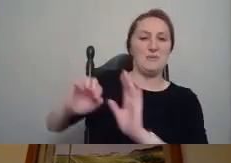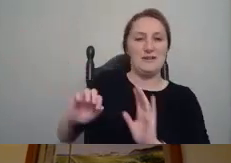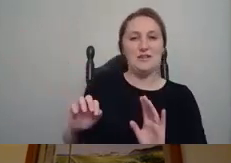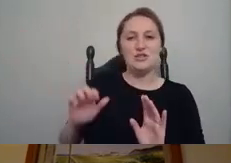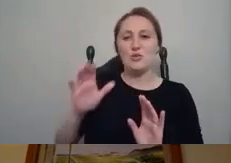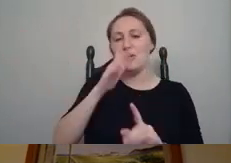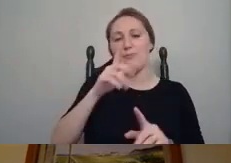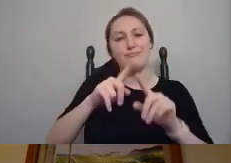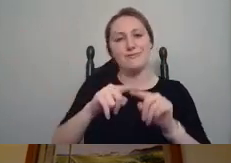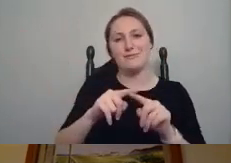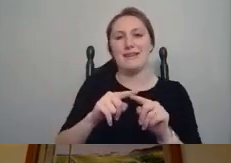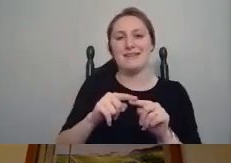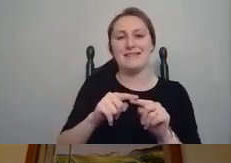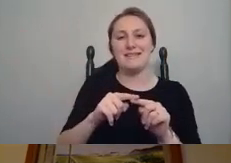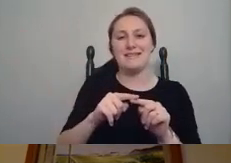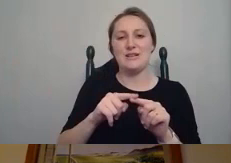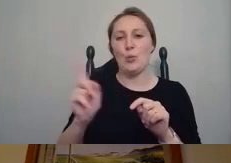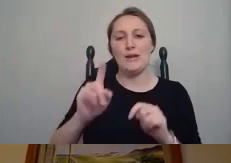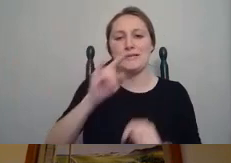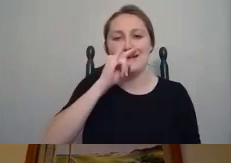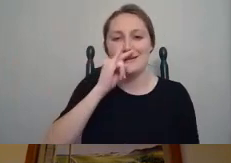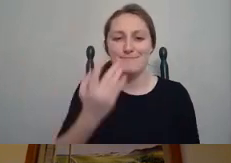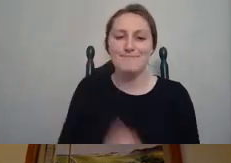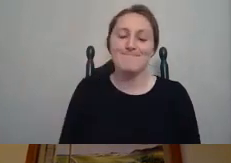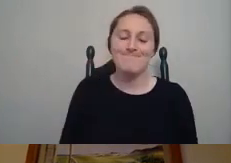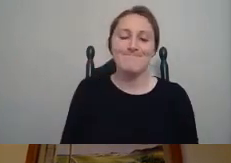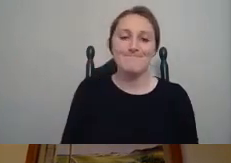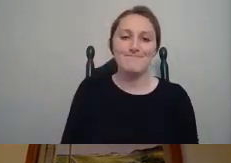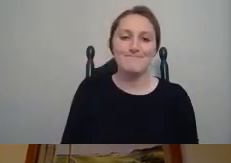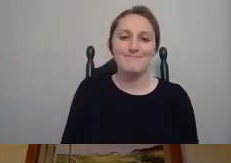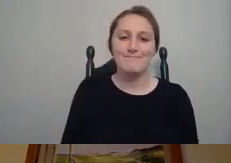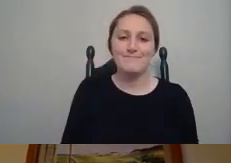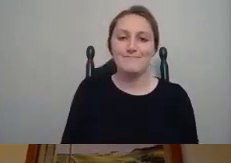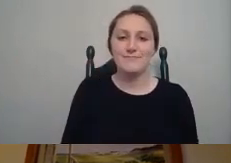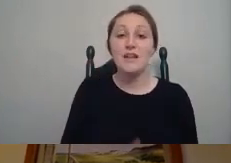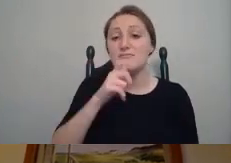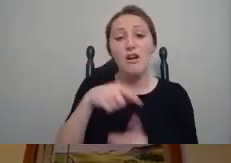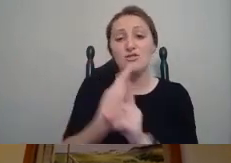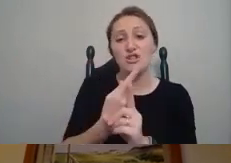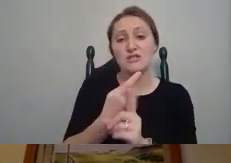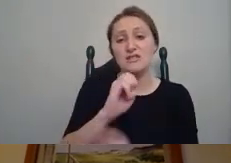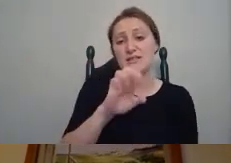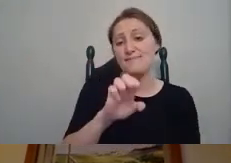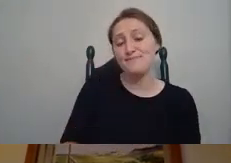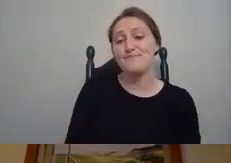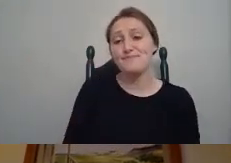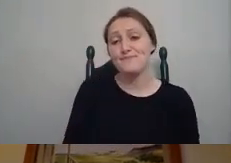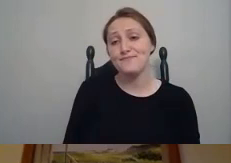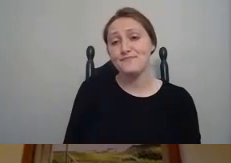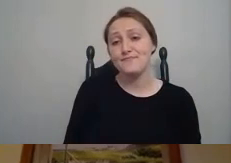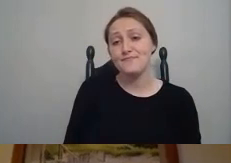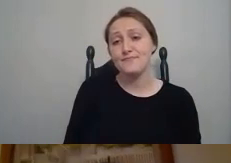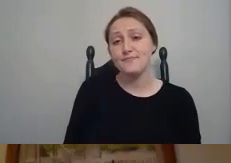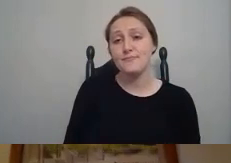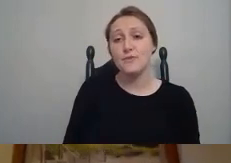place depending on where your kids are. And that's not just for pre-K. Will students have the opportunity to meet